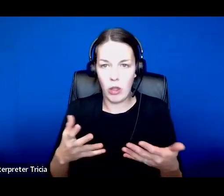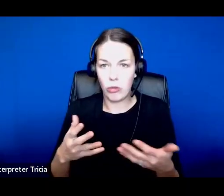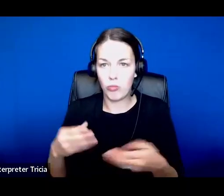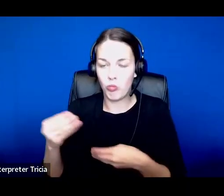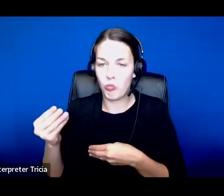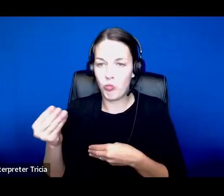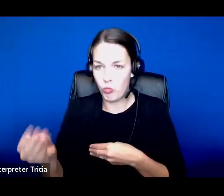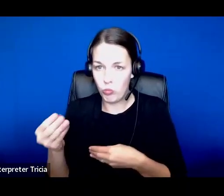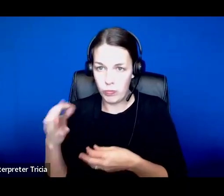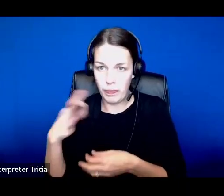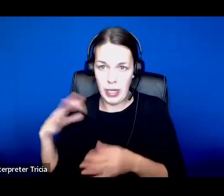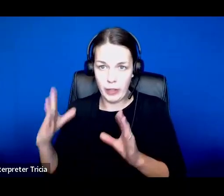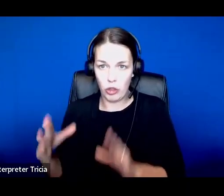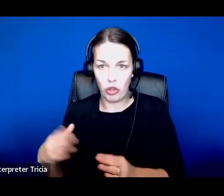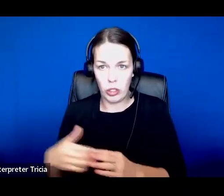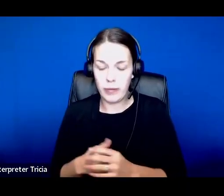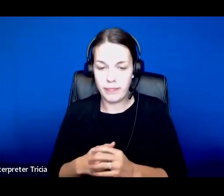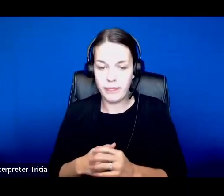your beneficiary.